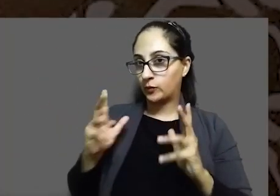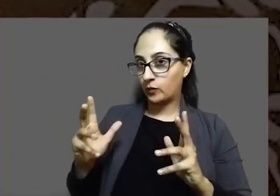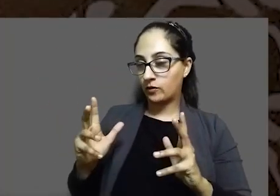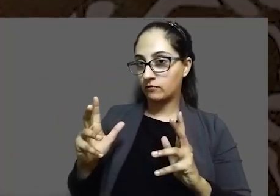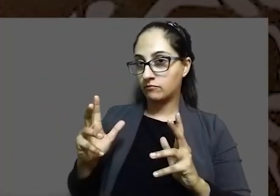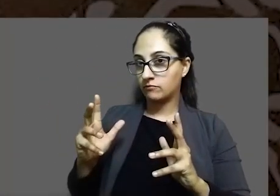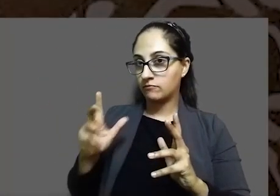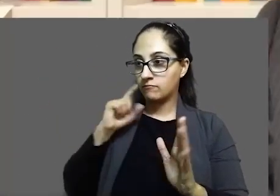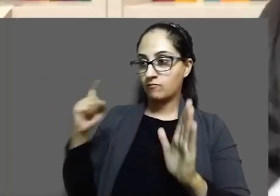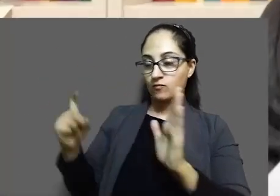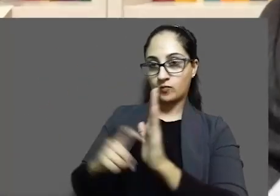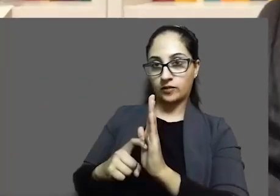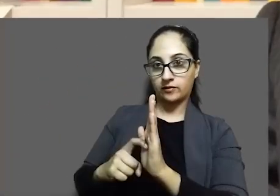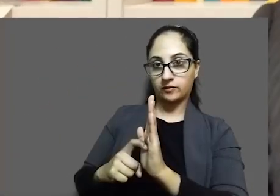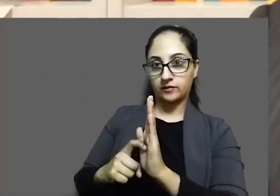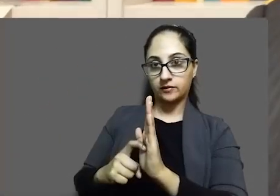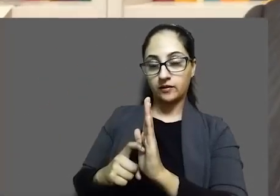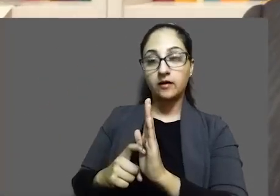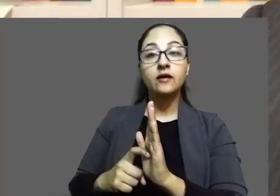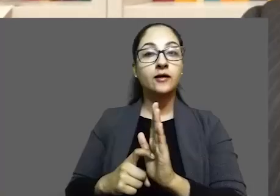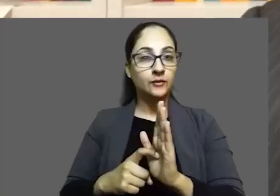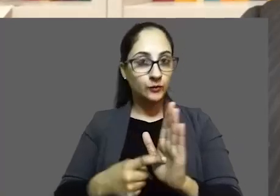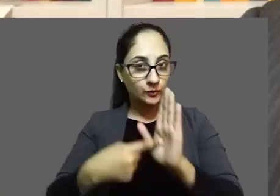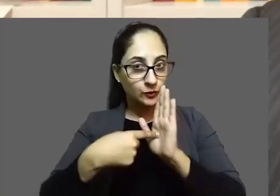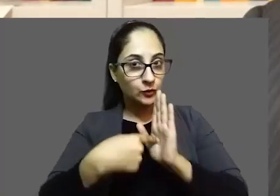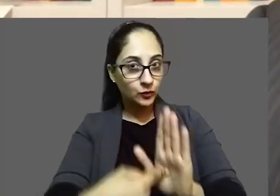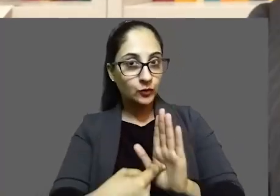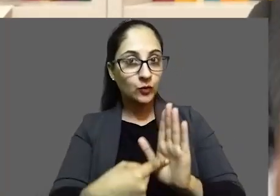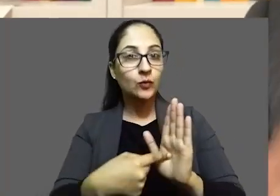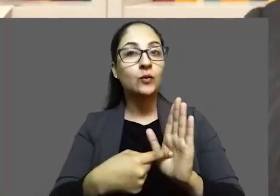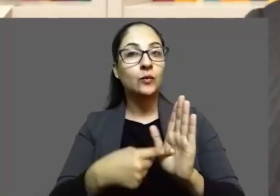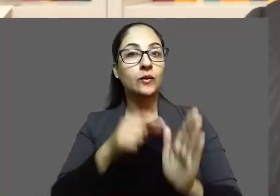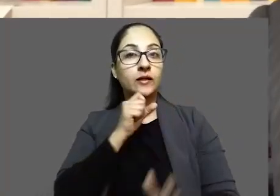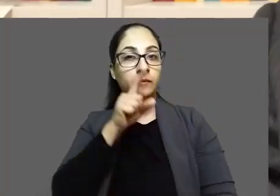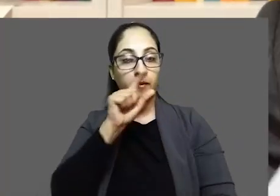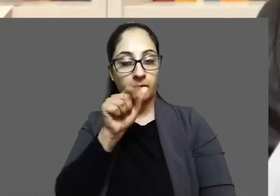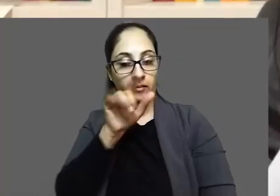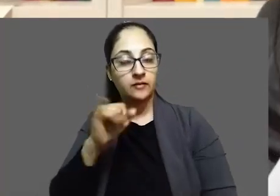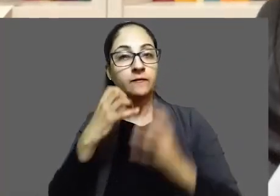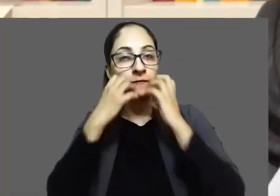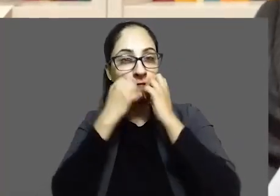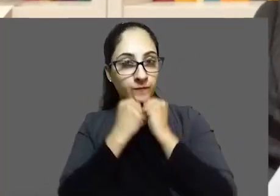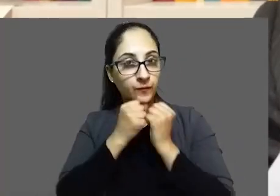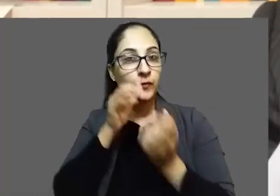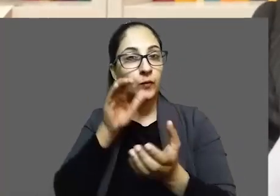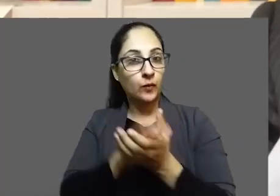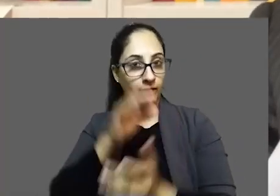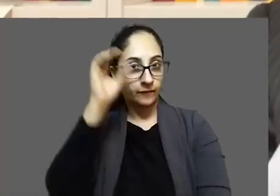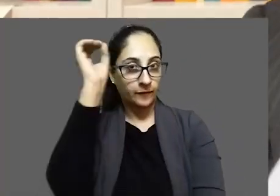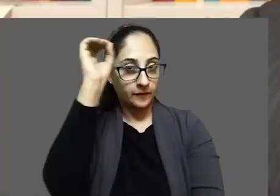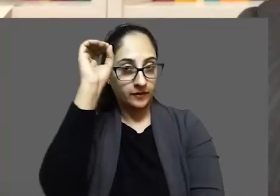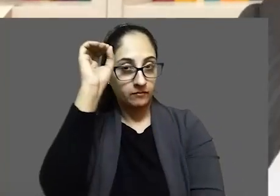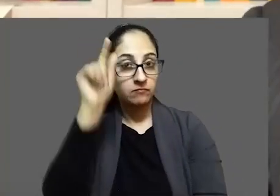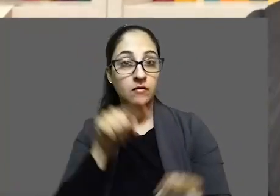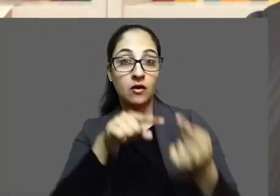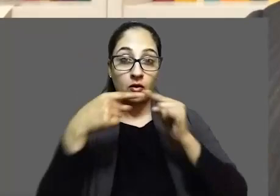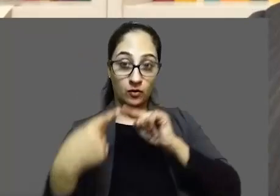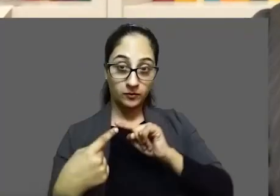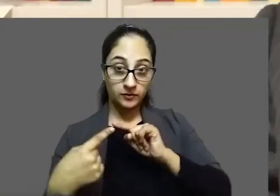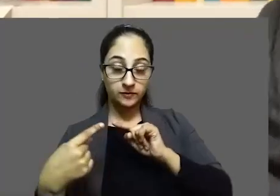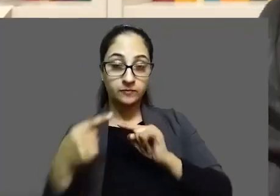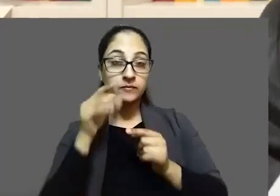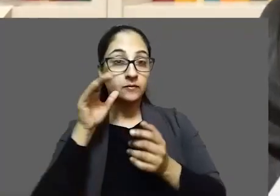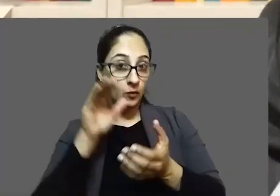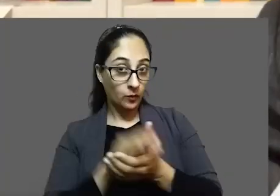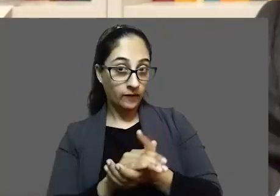to his family. And we see how that's transmitted. So with Bibi Fatima, alayhi salam, we understand, we